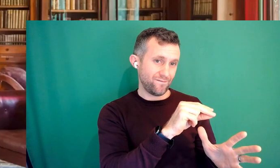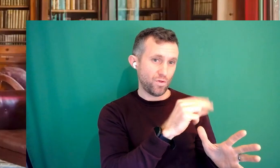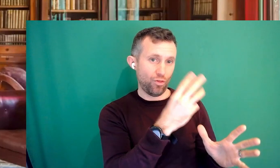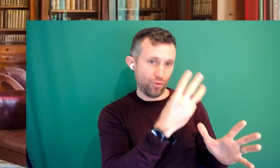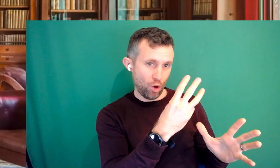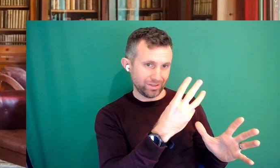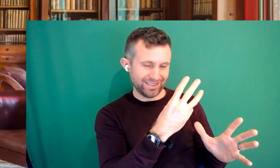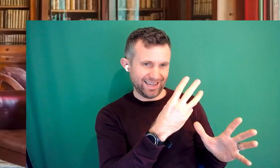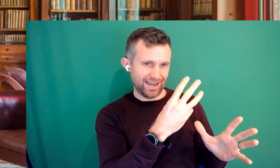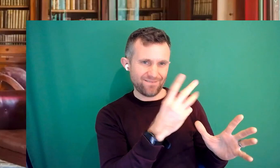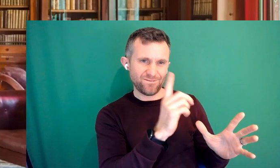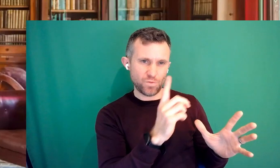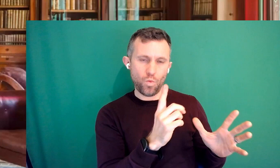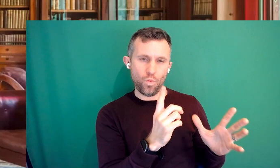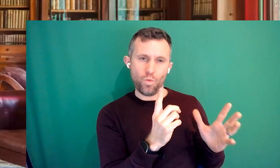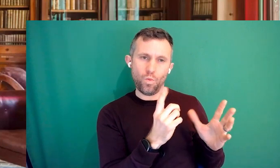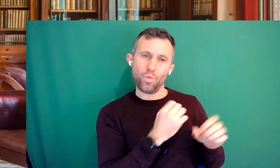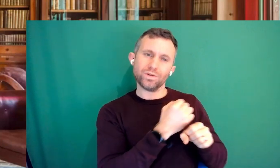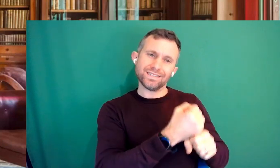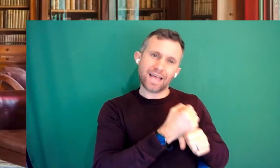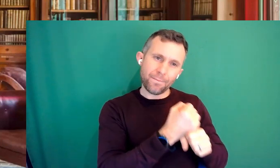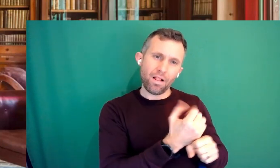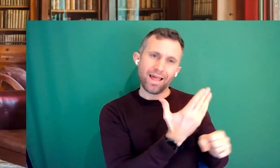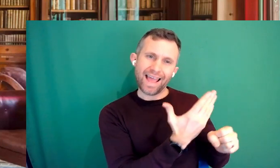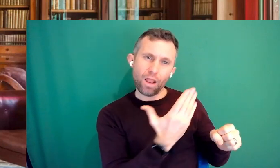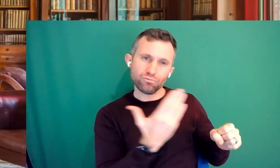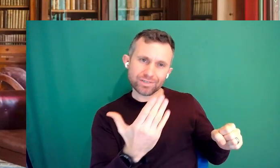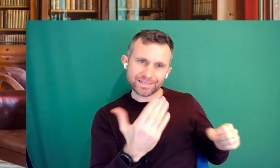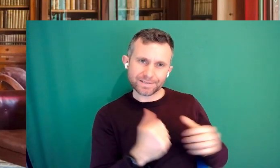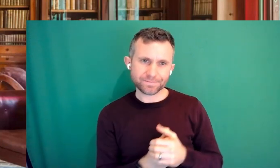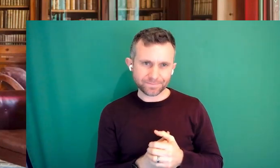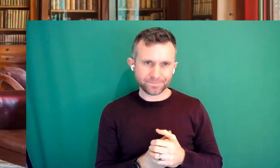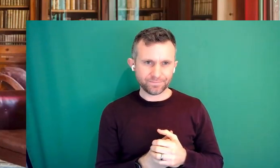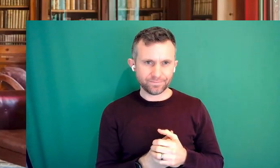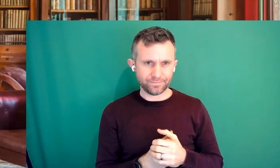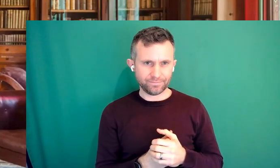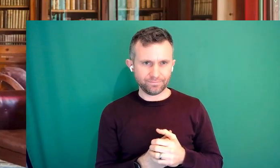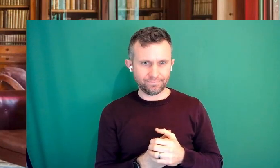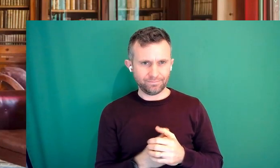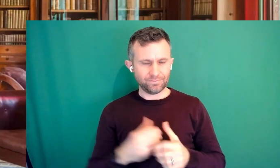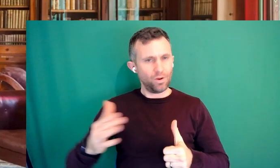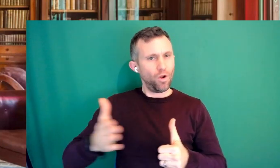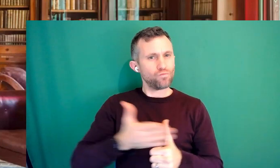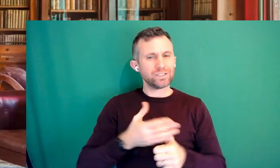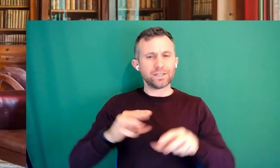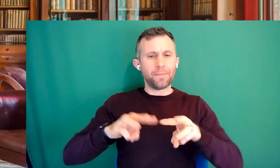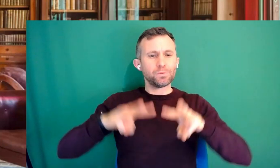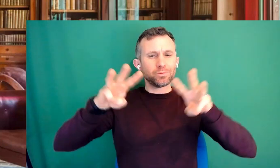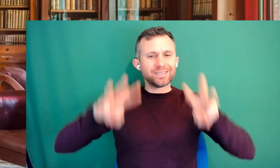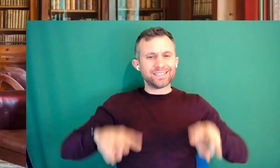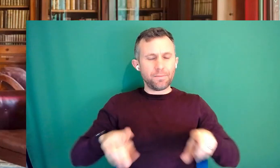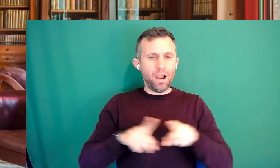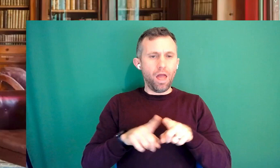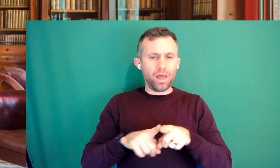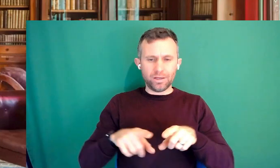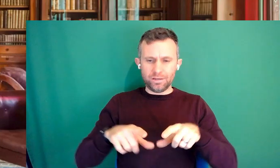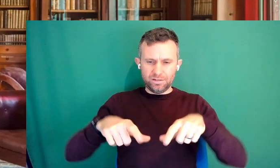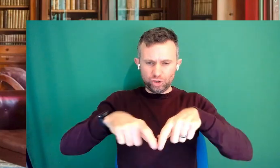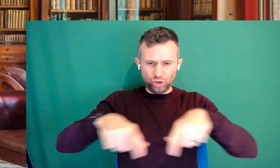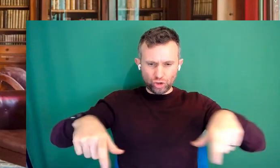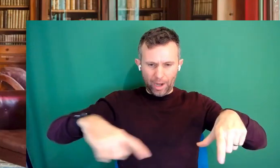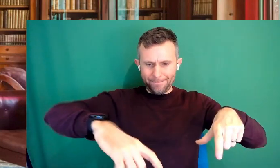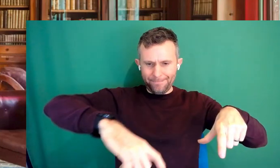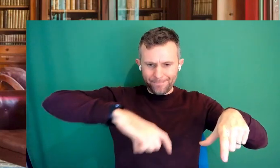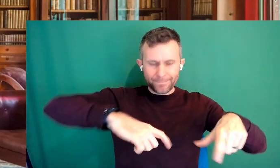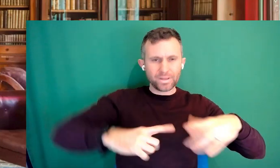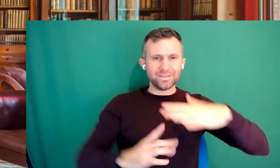This is the first room you enter as a visitor to Sir John Soane's museum, the library dining room.